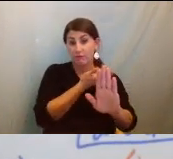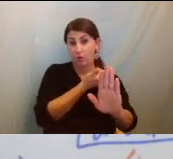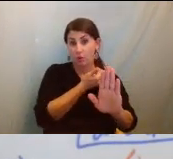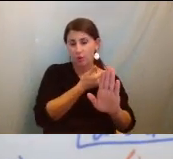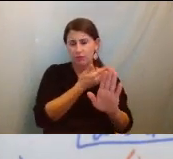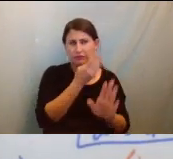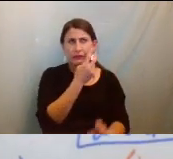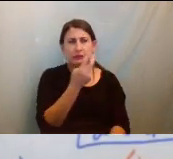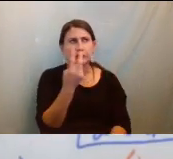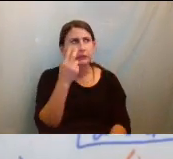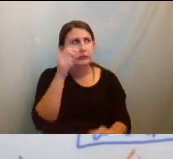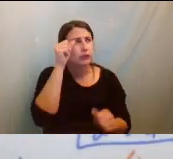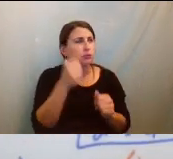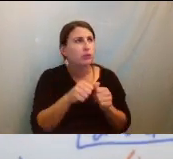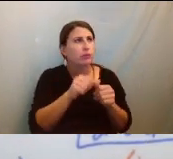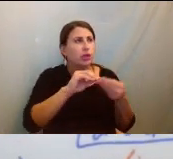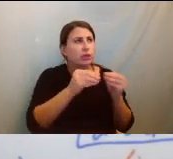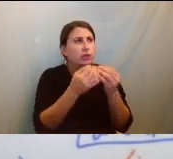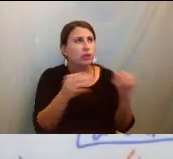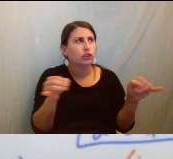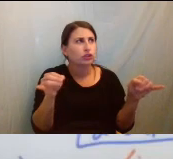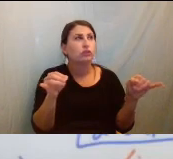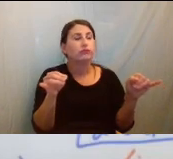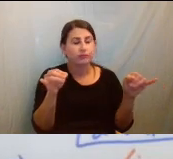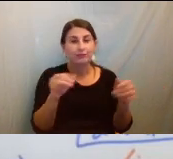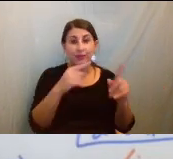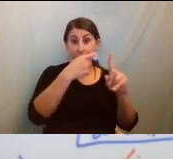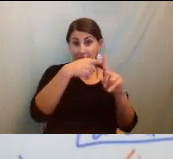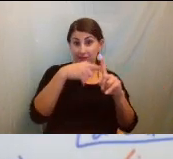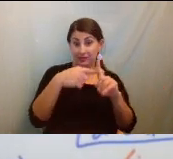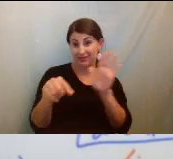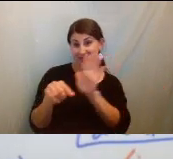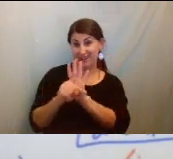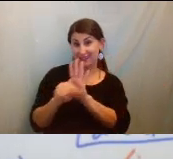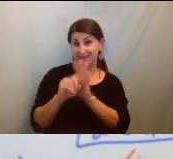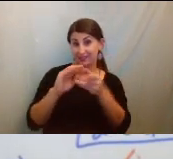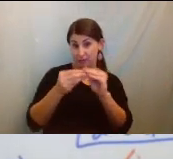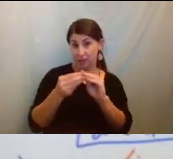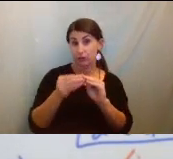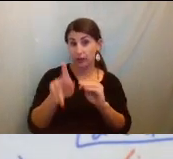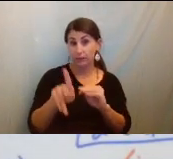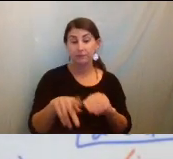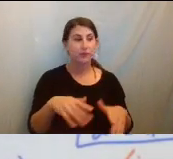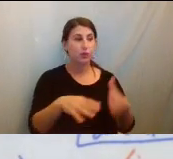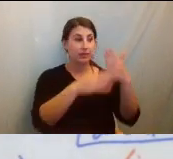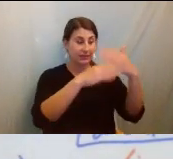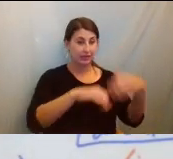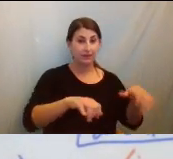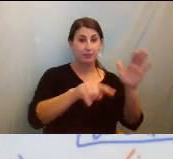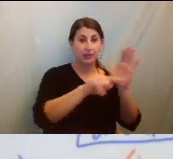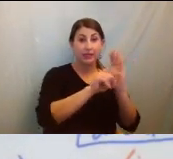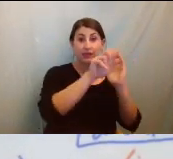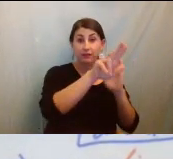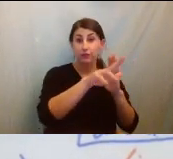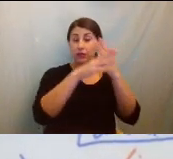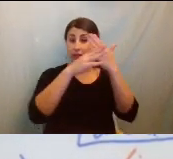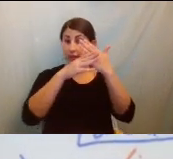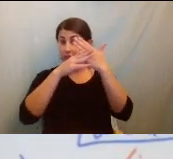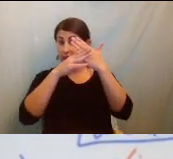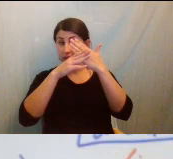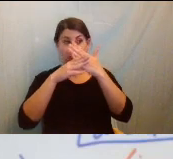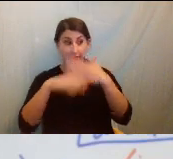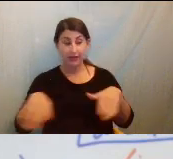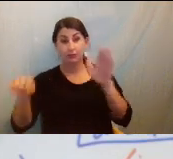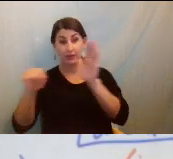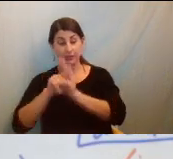to remember about integers, the positives and negatives. Okay, so then I get divided by negative